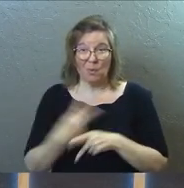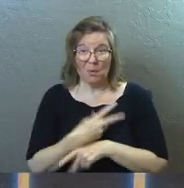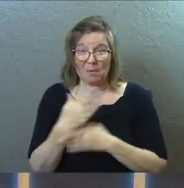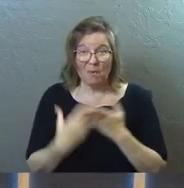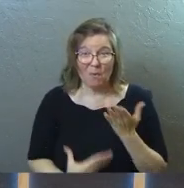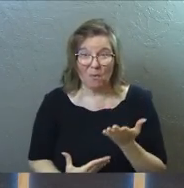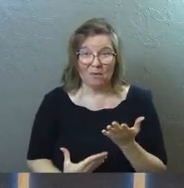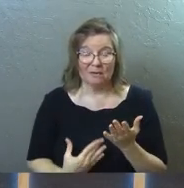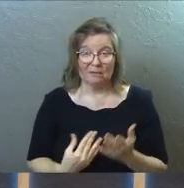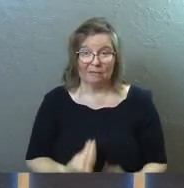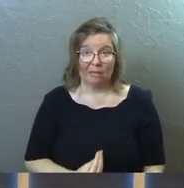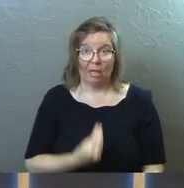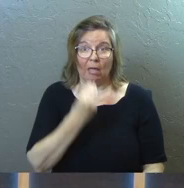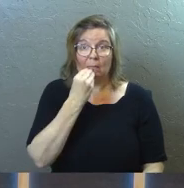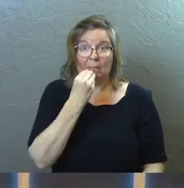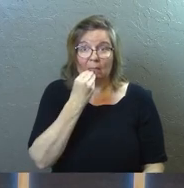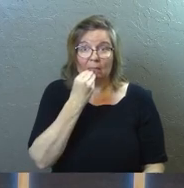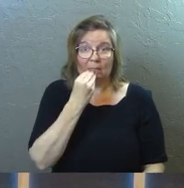worst part.